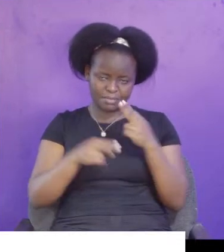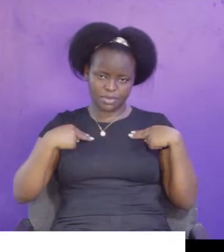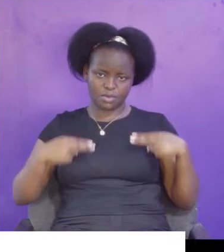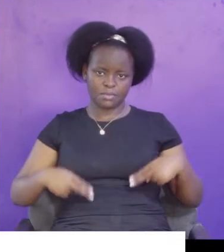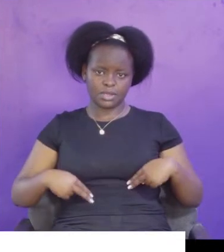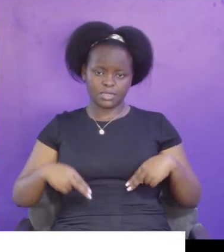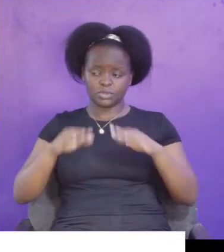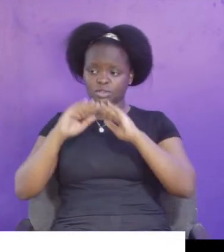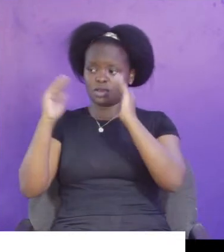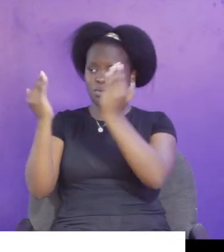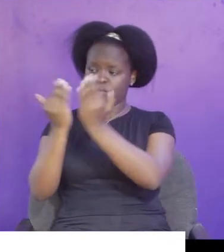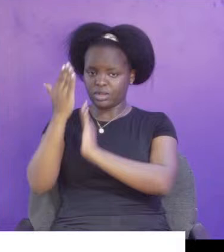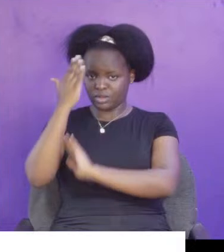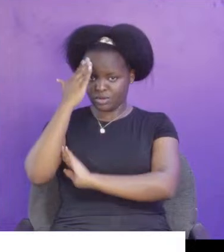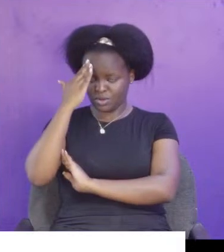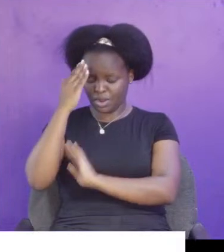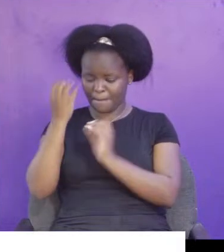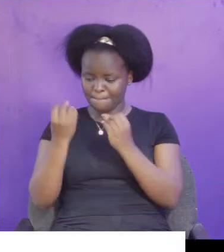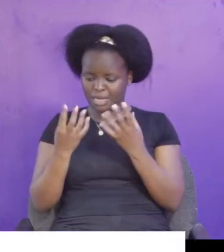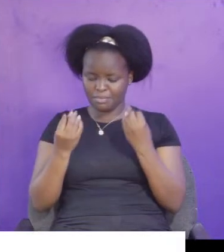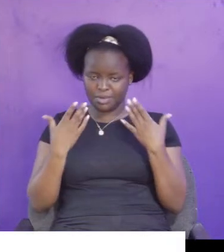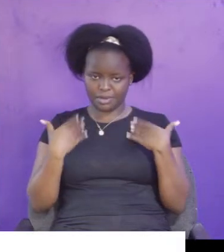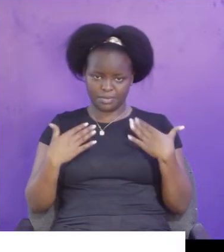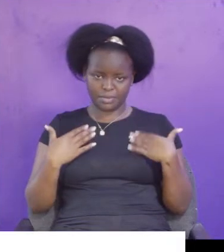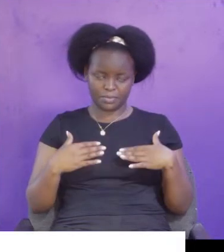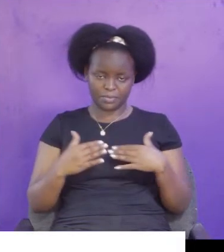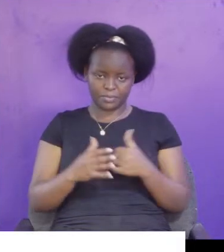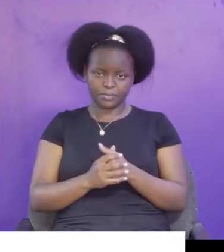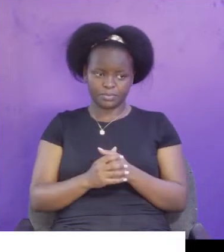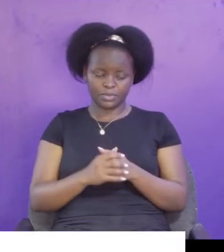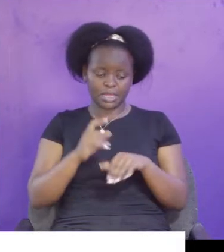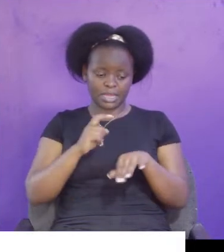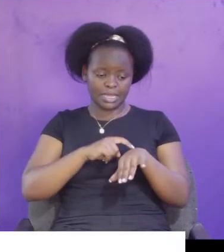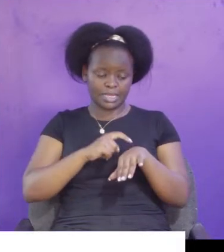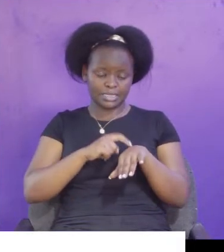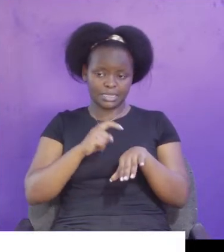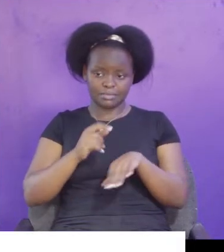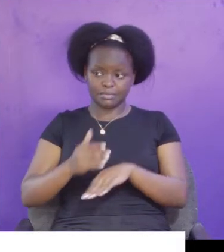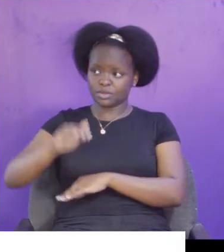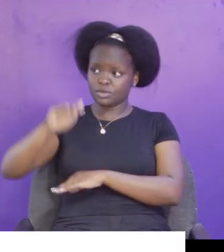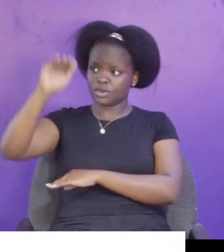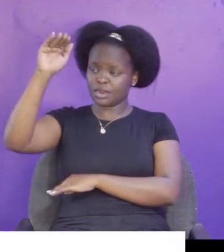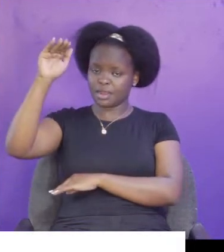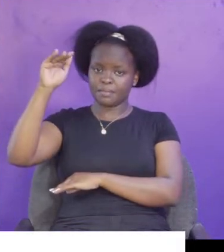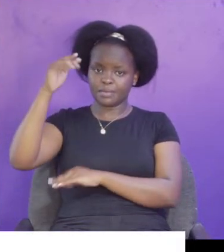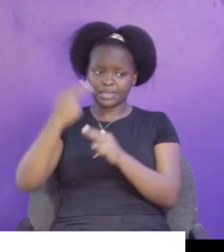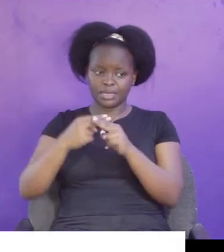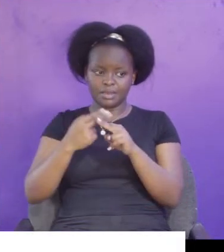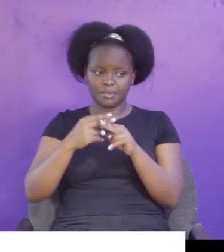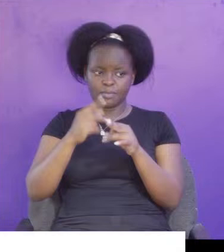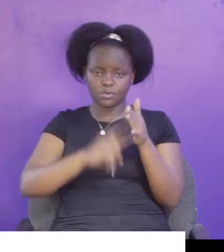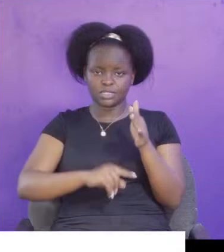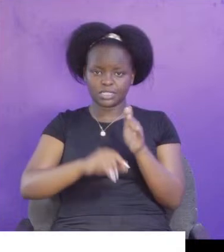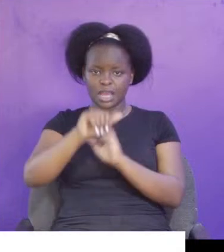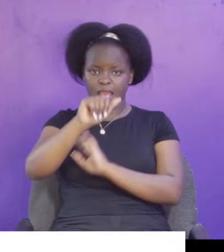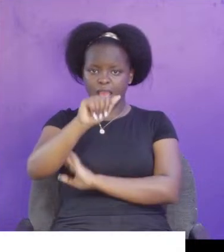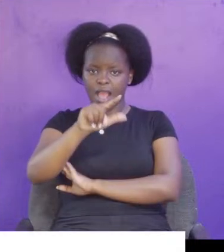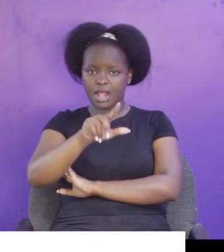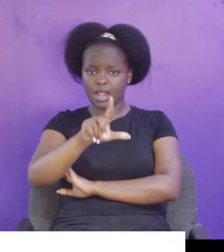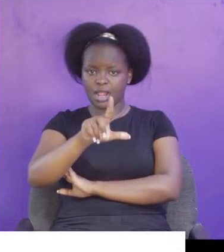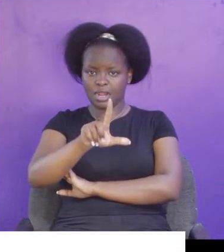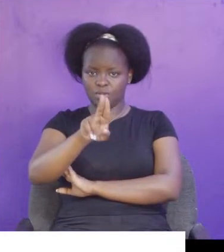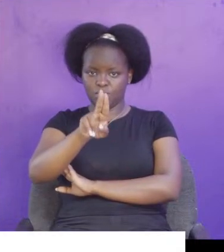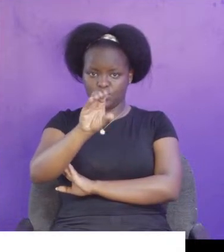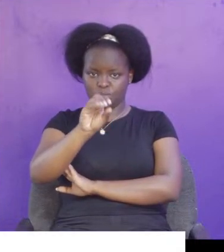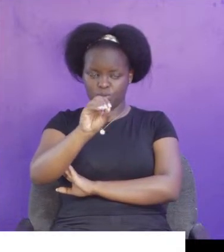by many names. When you were growing up, they used to call you Aluo. And then when you